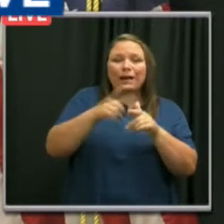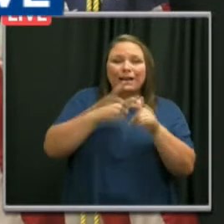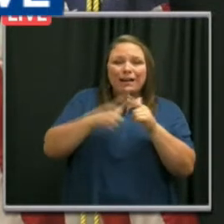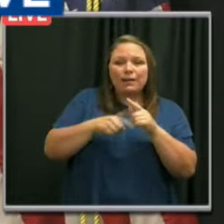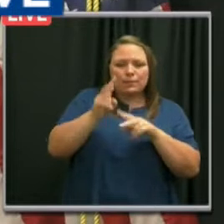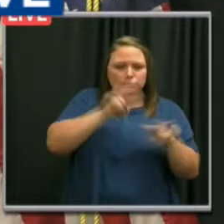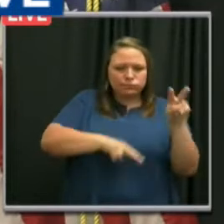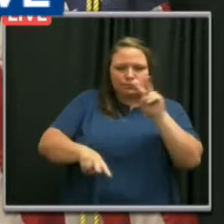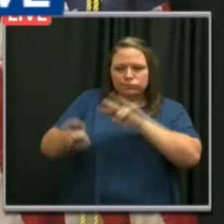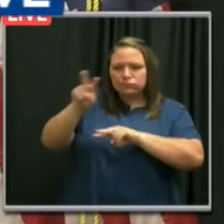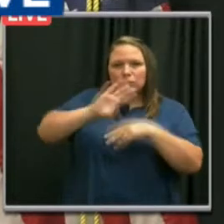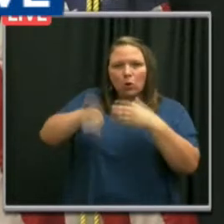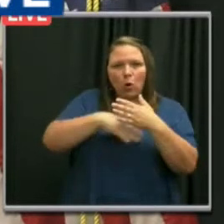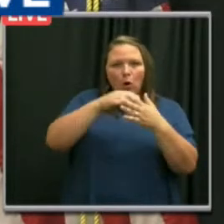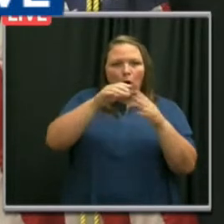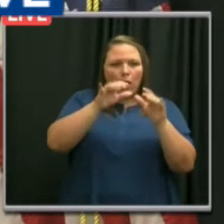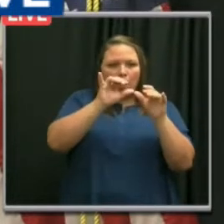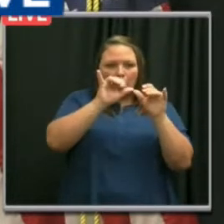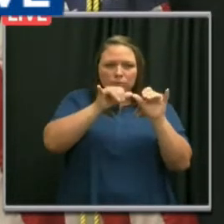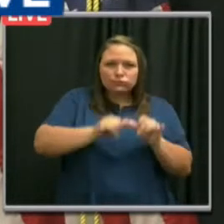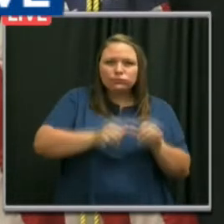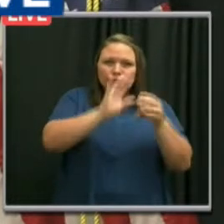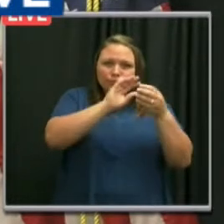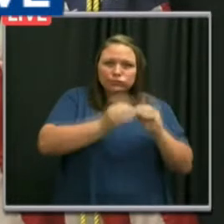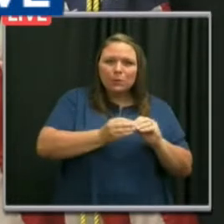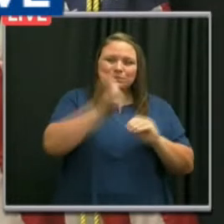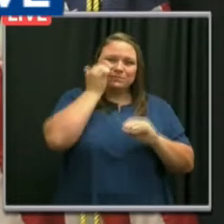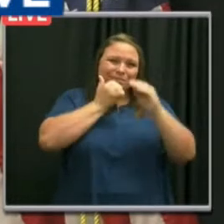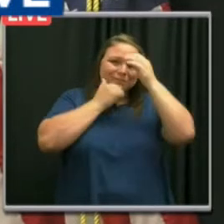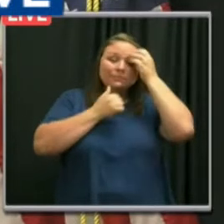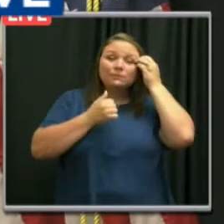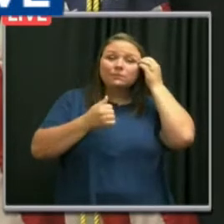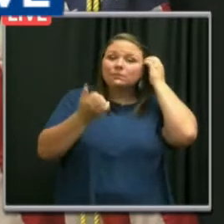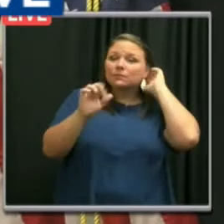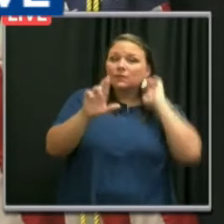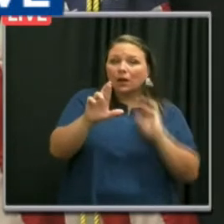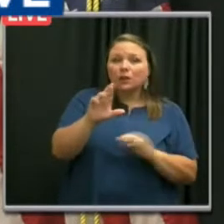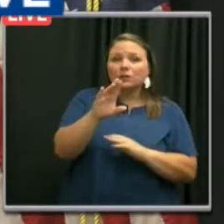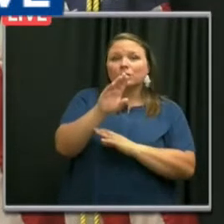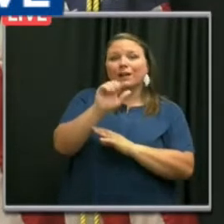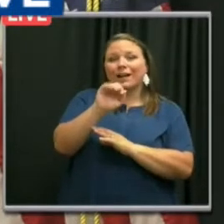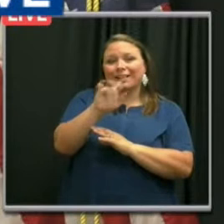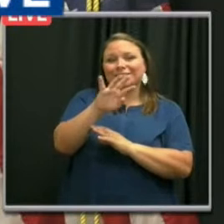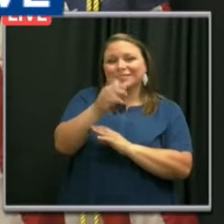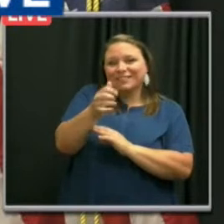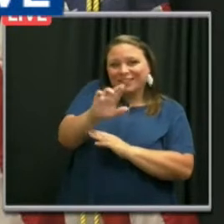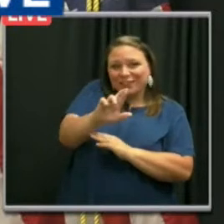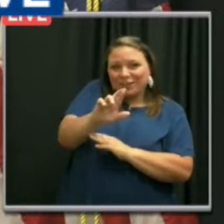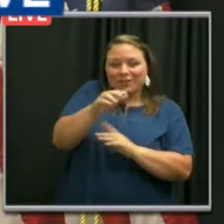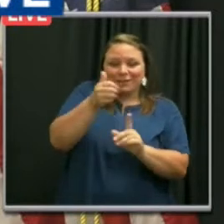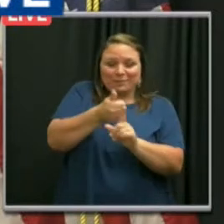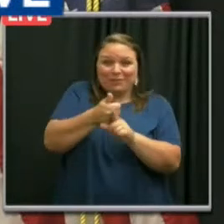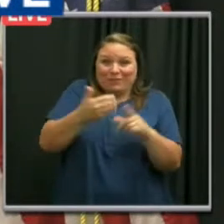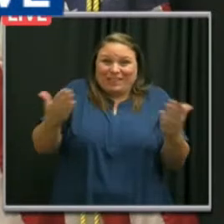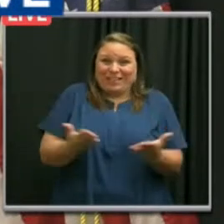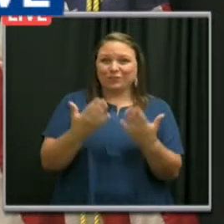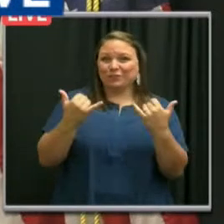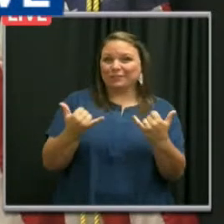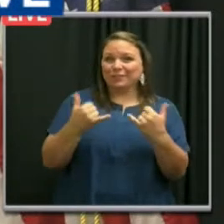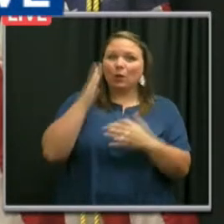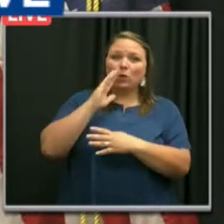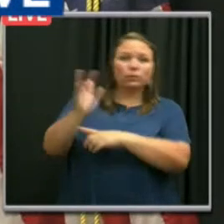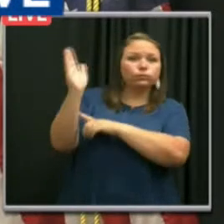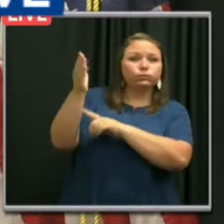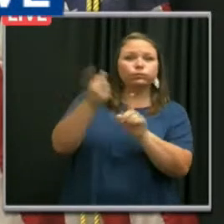carefully observing our public health data every day. Now, Dr. Alex Jahangir is present today and will have